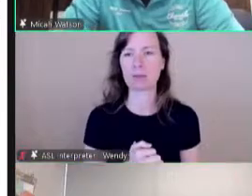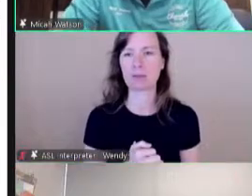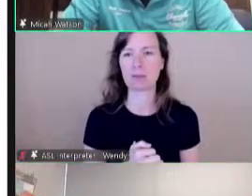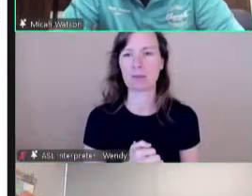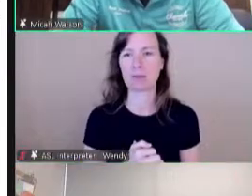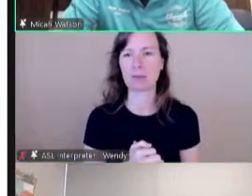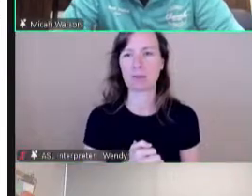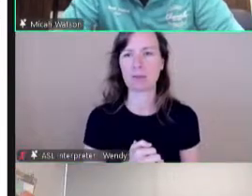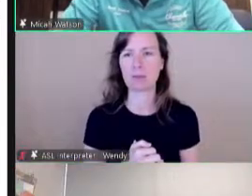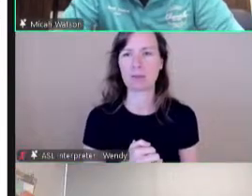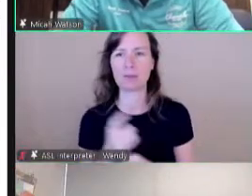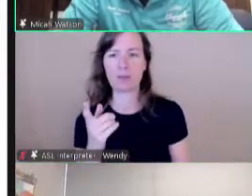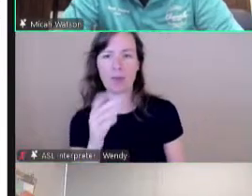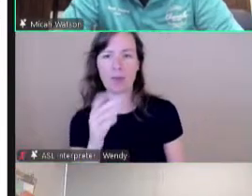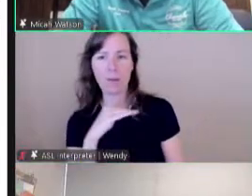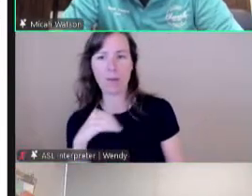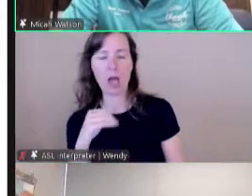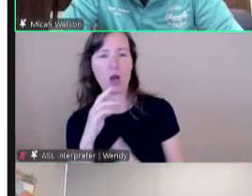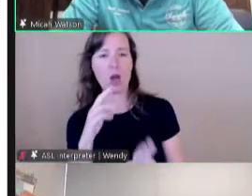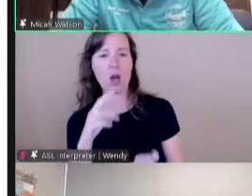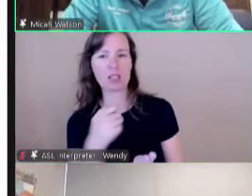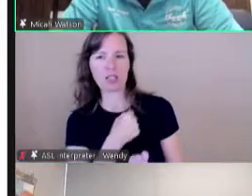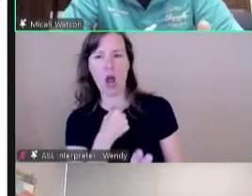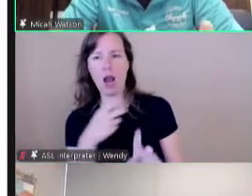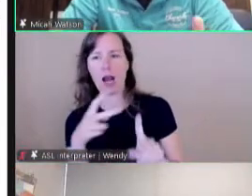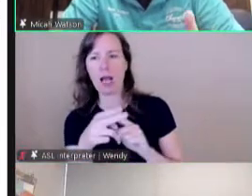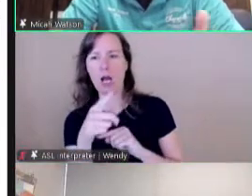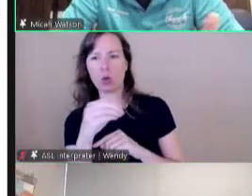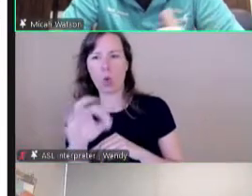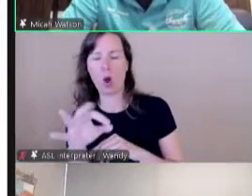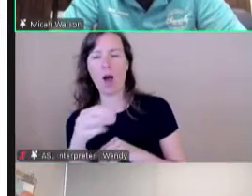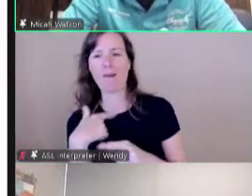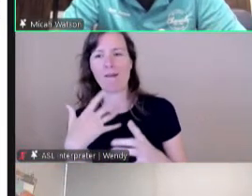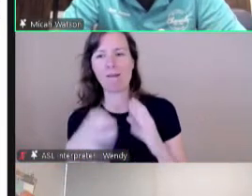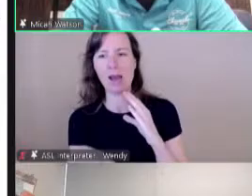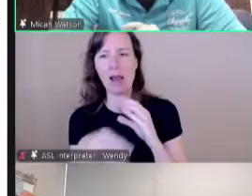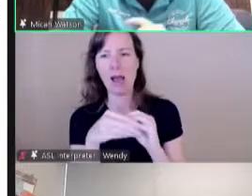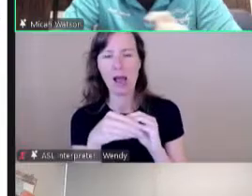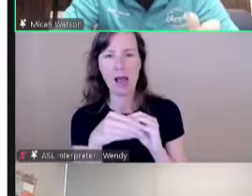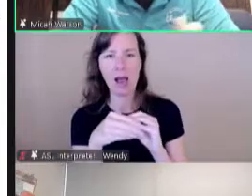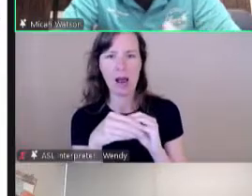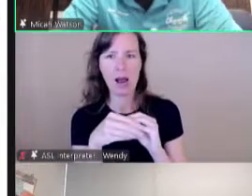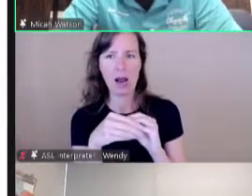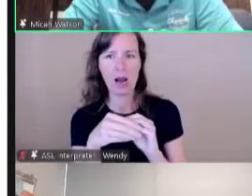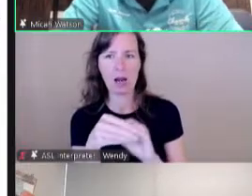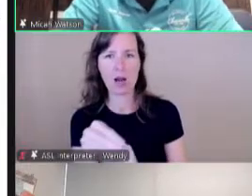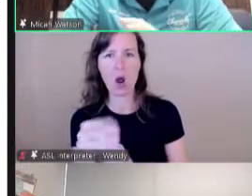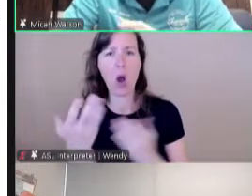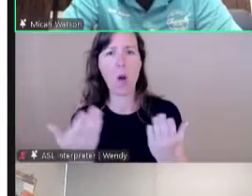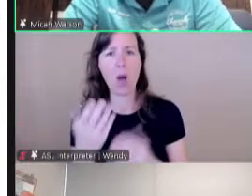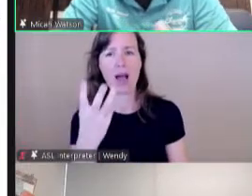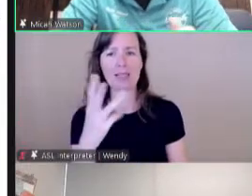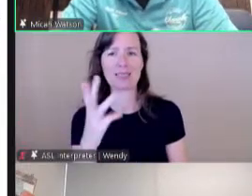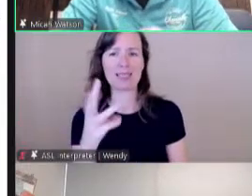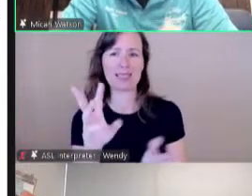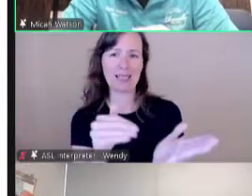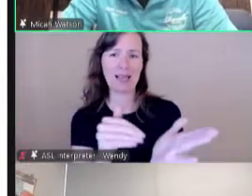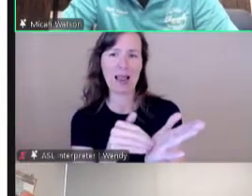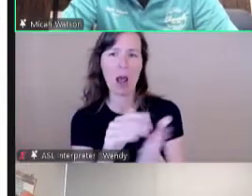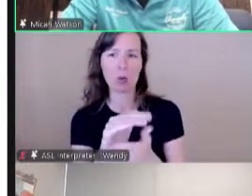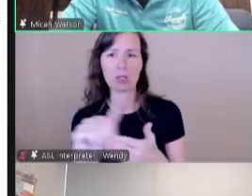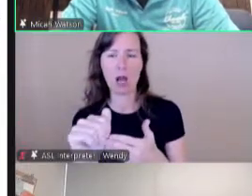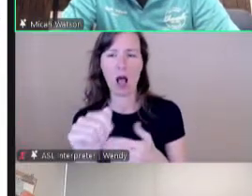The other thing I would say, sorry to cut you off, I would just add, I mean, there's probably $16,000 on that page that